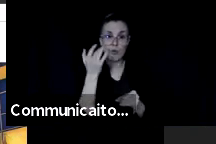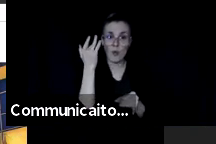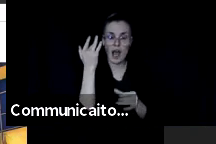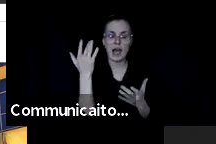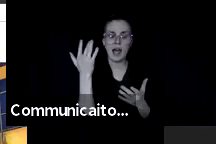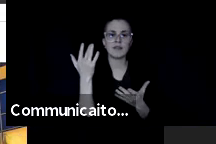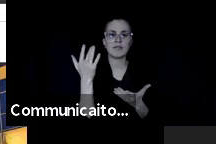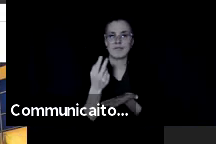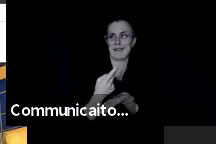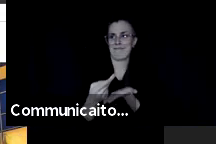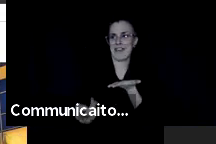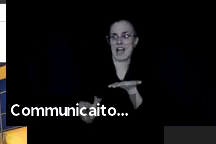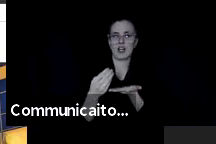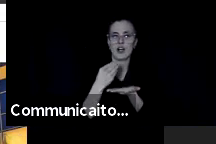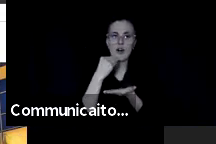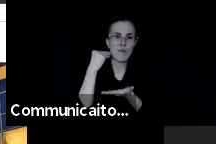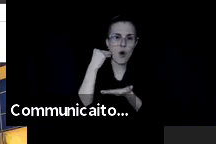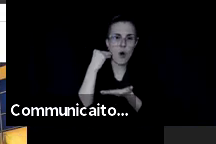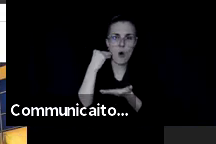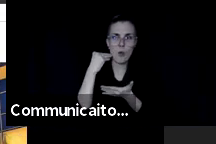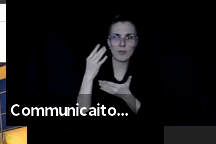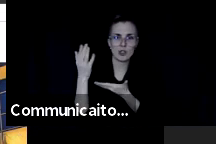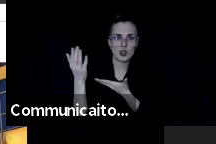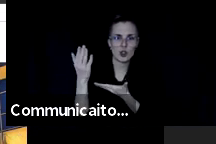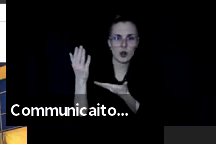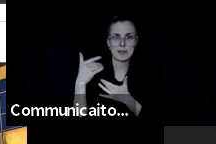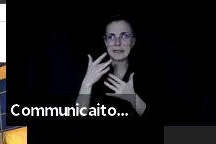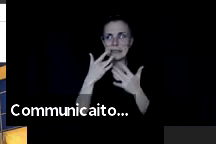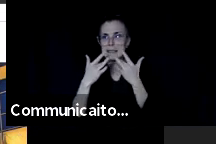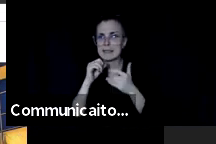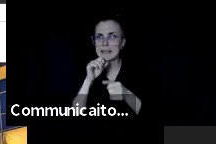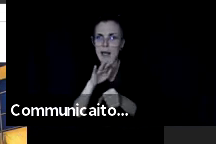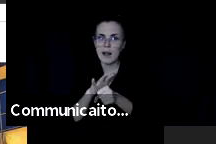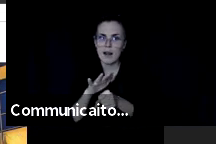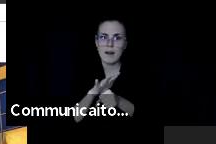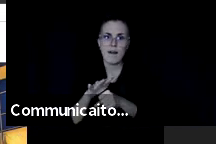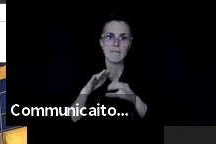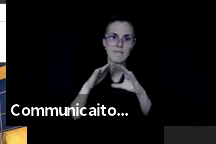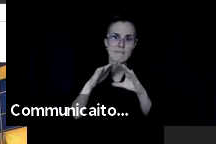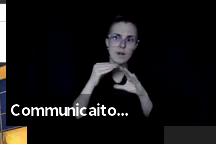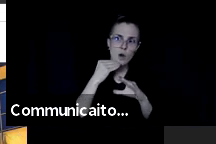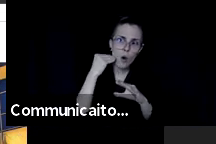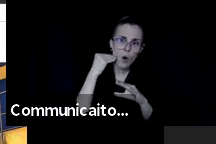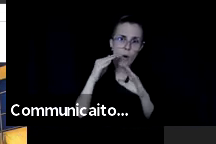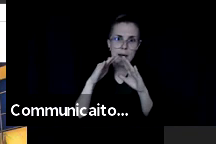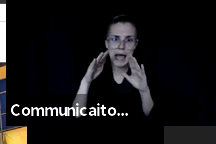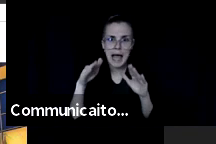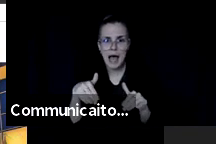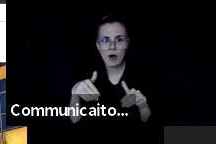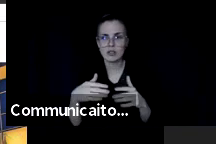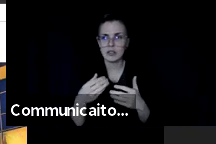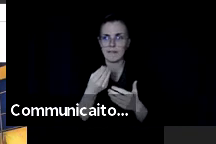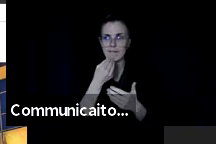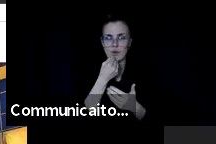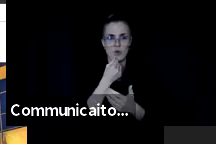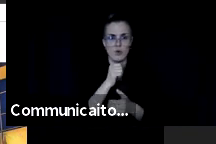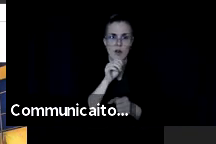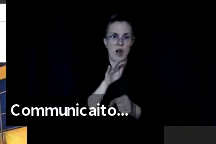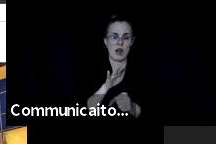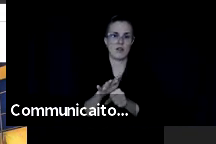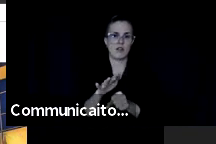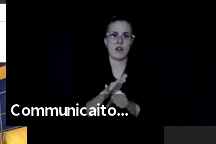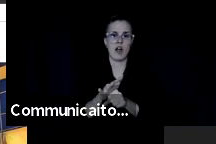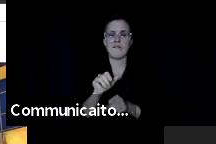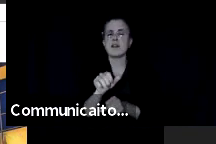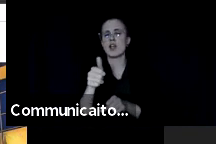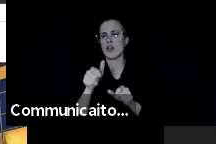home-based services, because of a lack of housing, because of food insecurity, and other challenges. We've